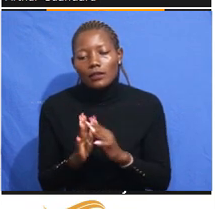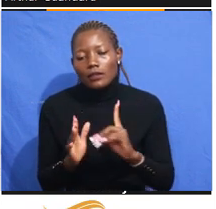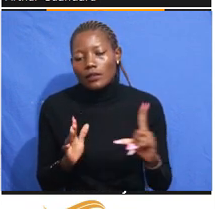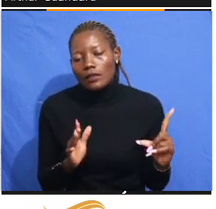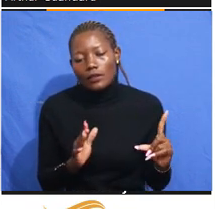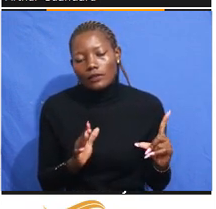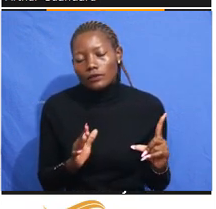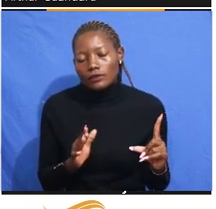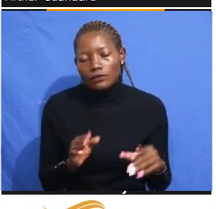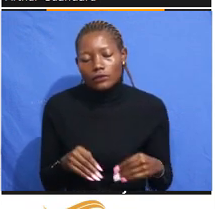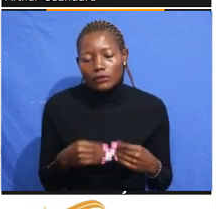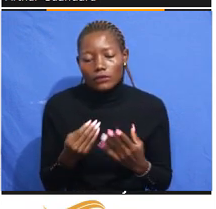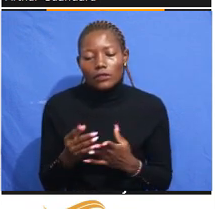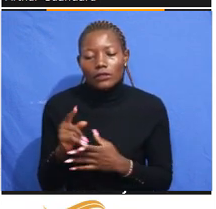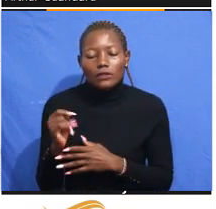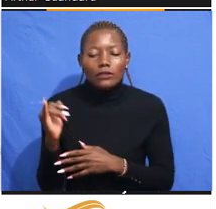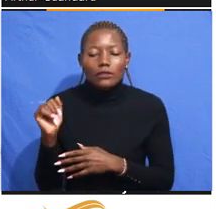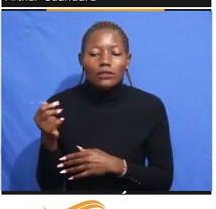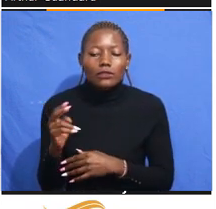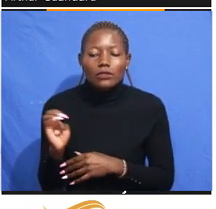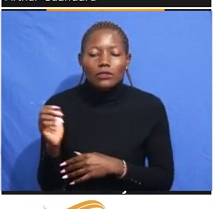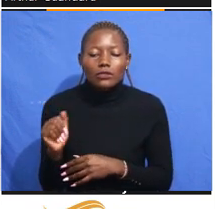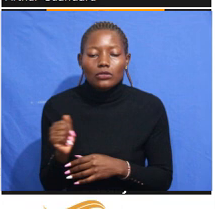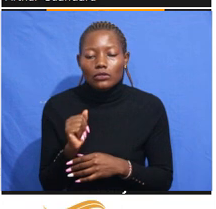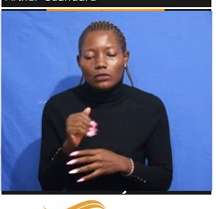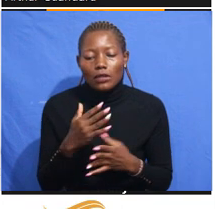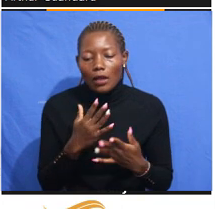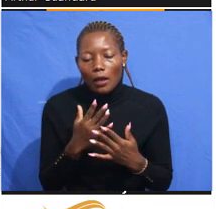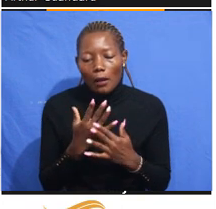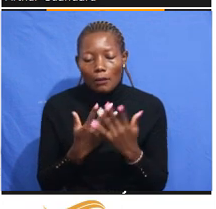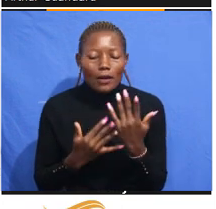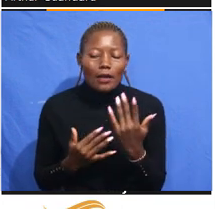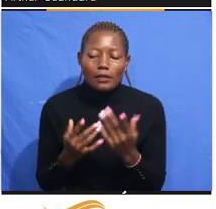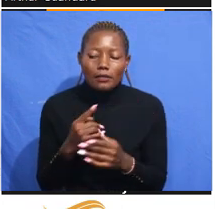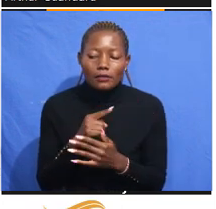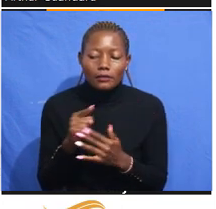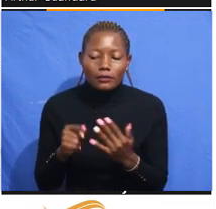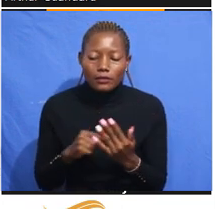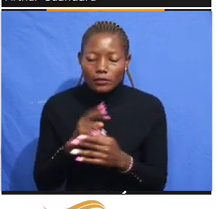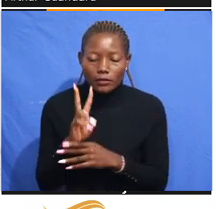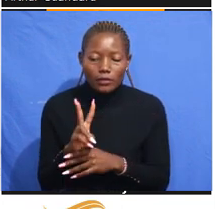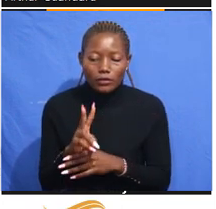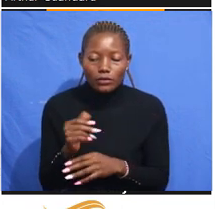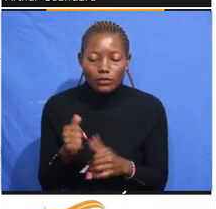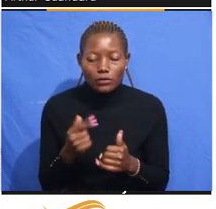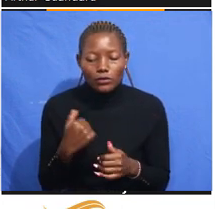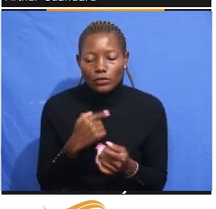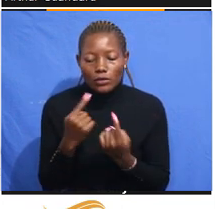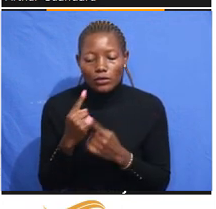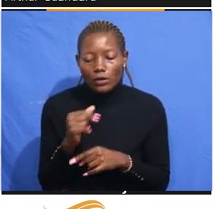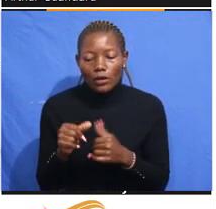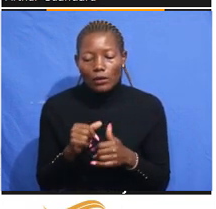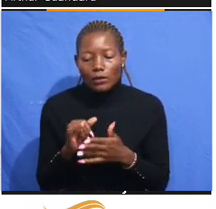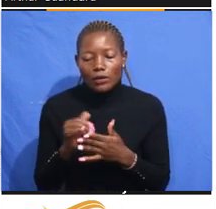tissues. Okay, yeah. So those are the 2 circulations that we are talking about, and that's why the